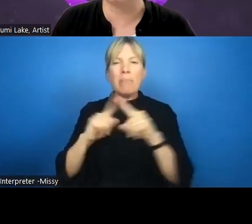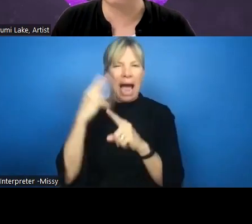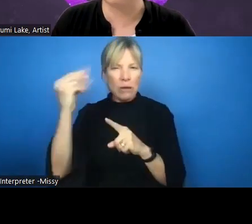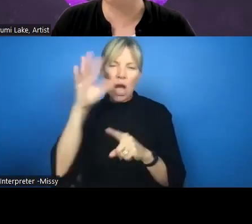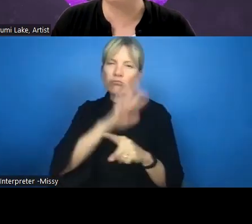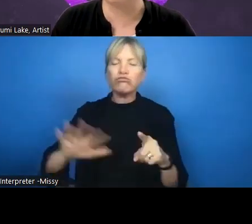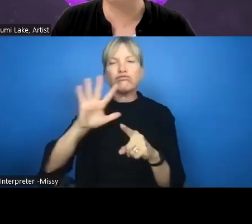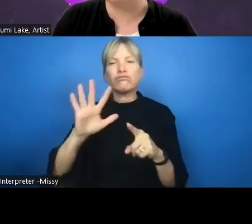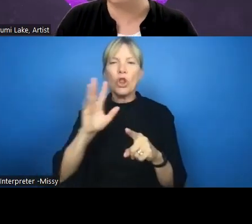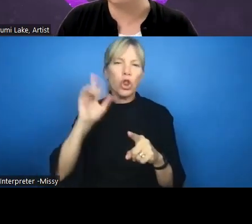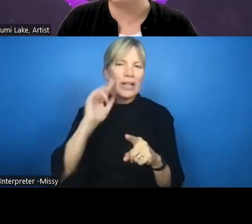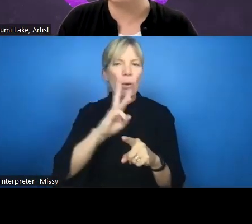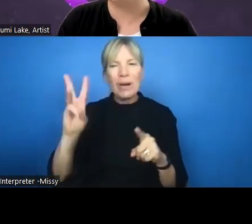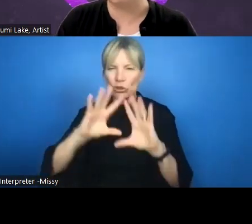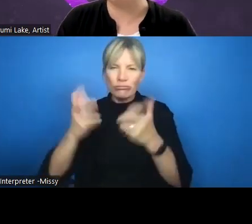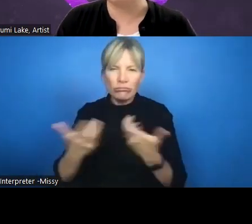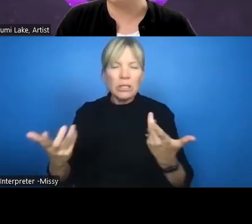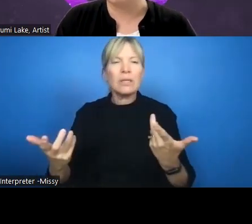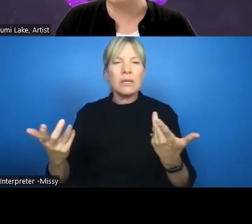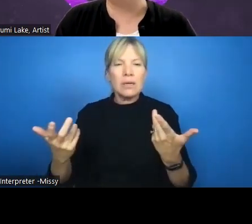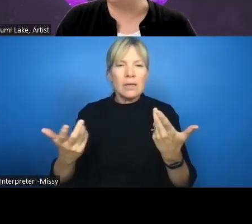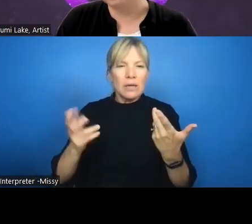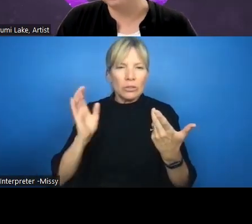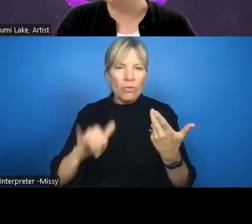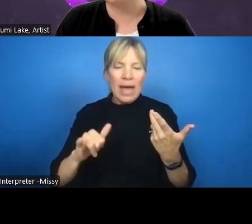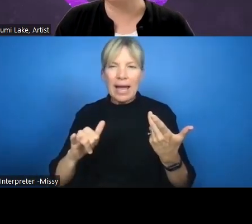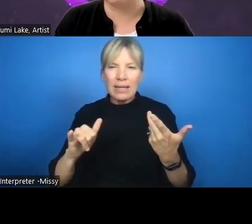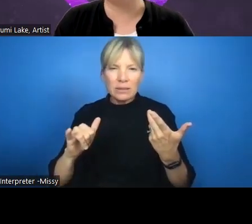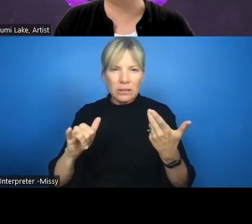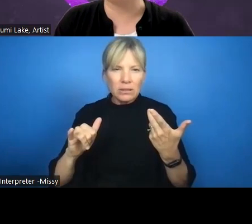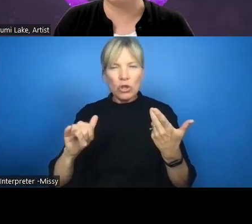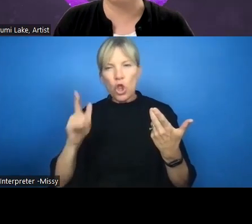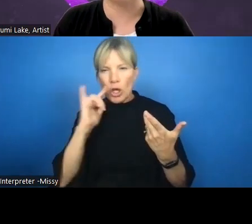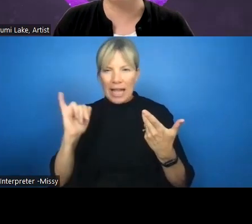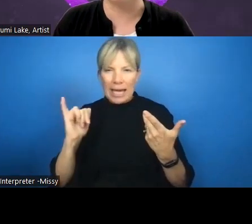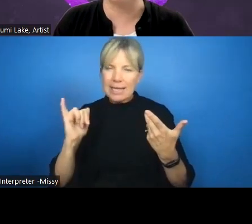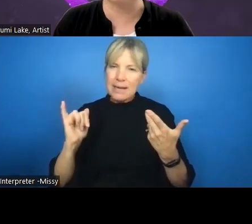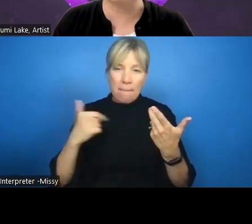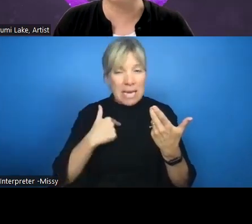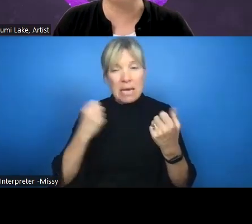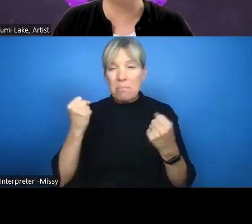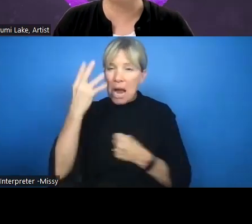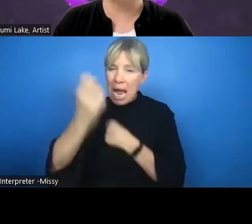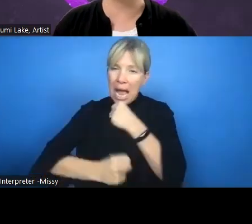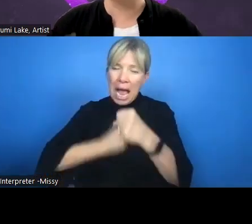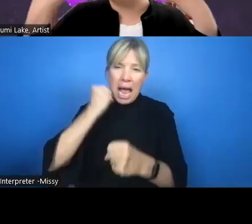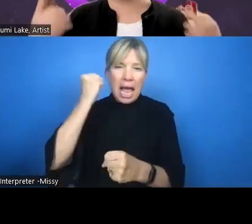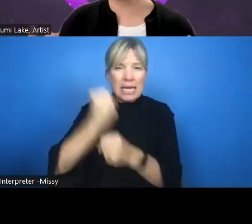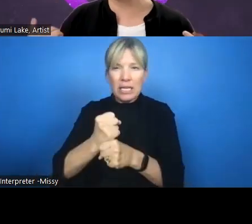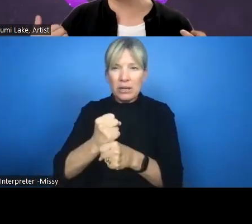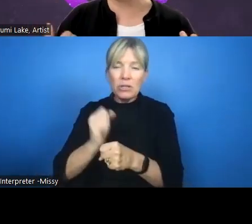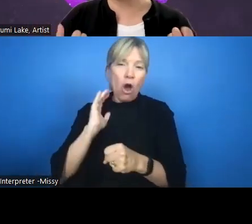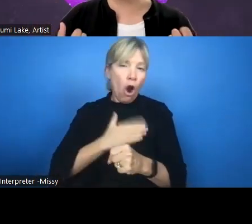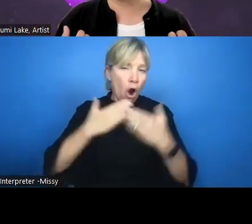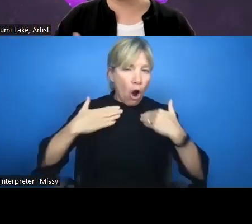simulating and the immigrants, the body. So after spending so many years in here, our body